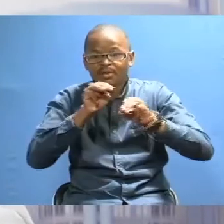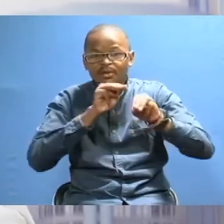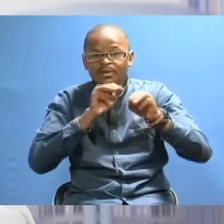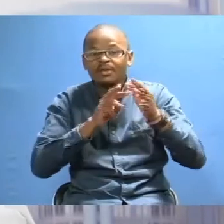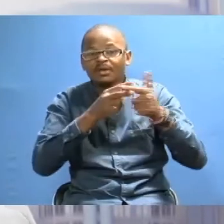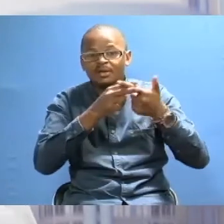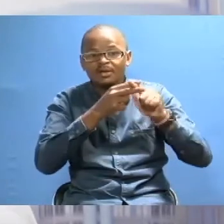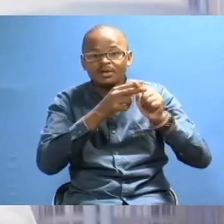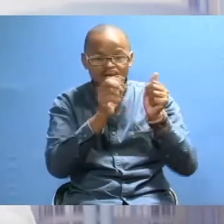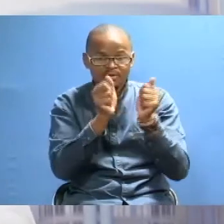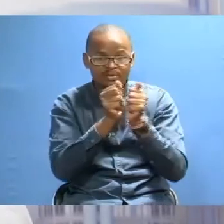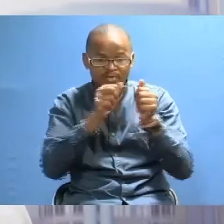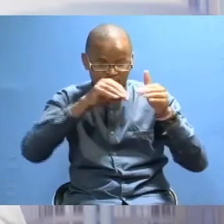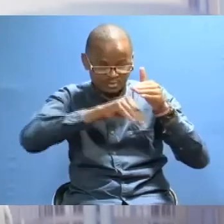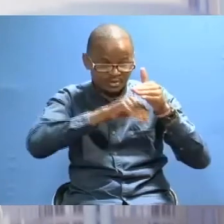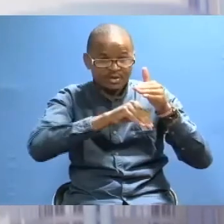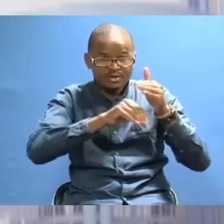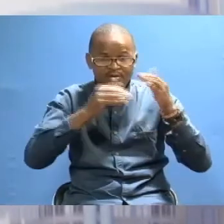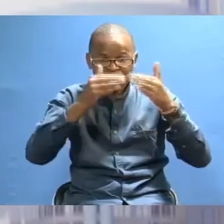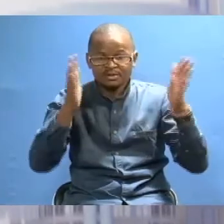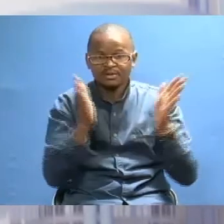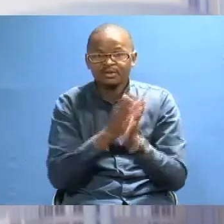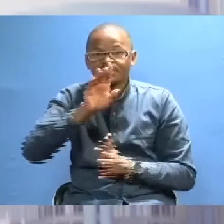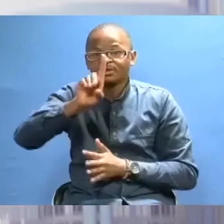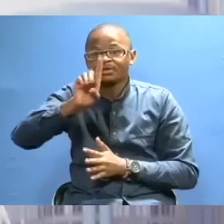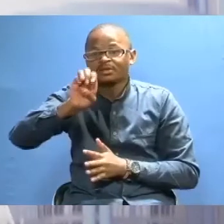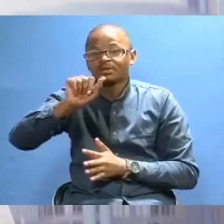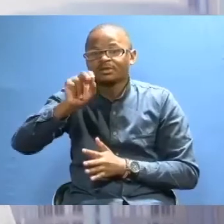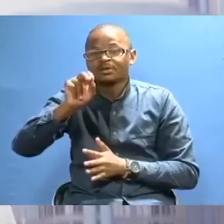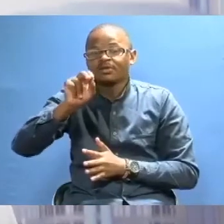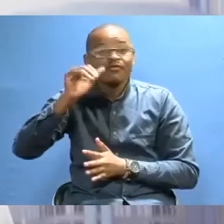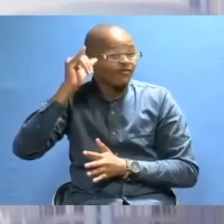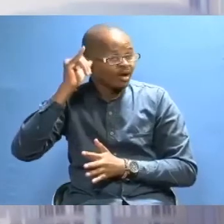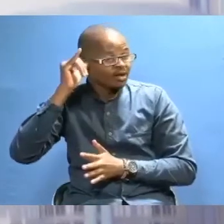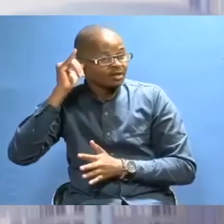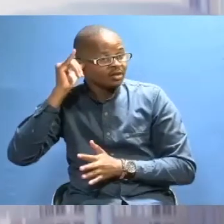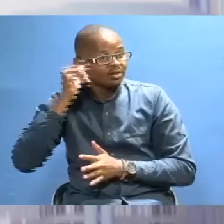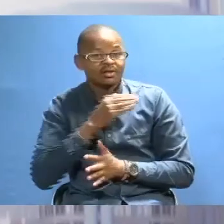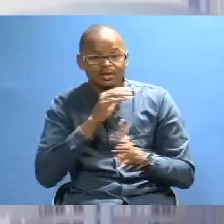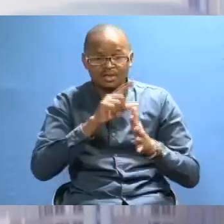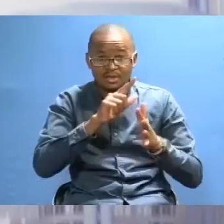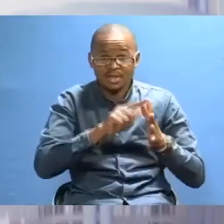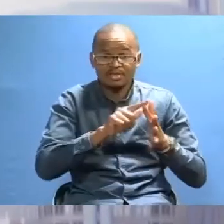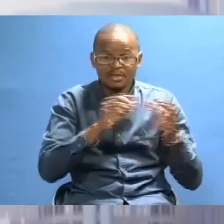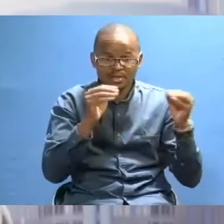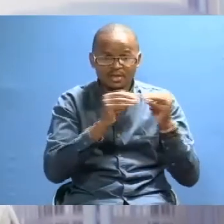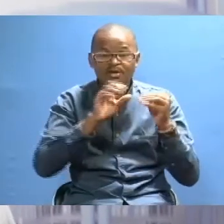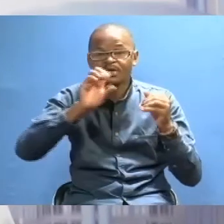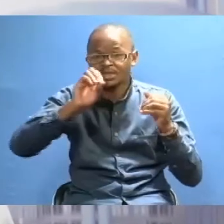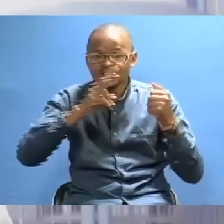maintenance and repair within the compound. The Dean has an office telephone and the number